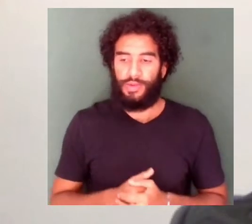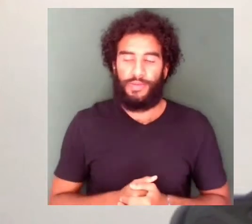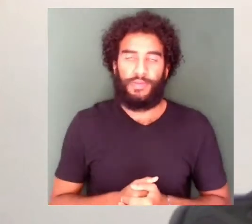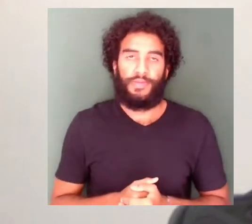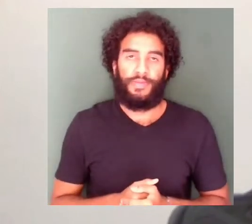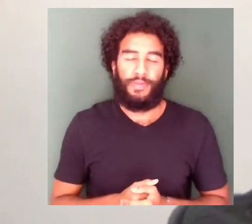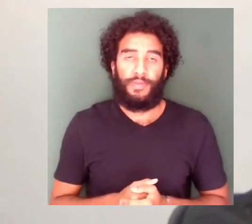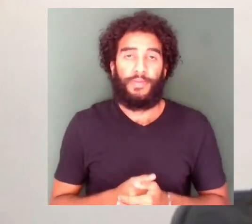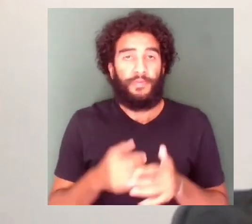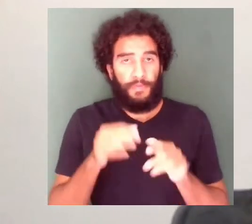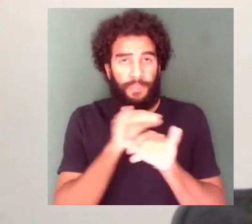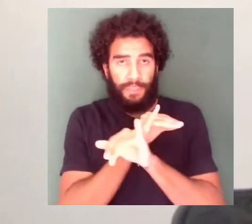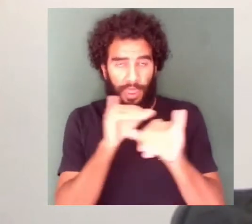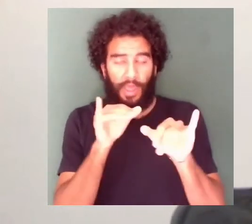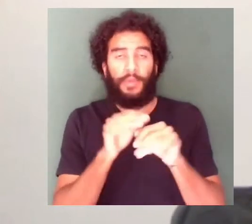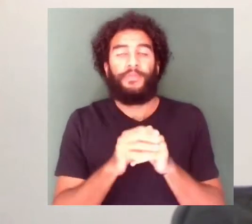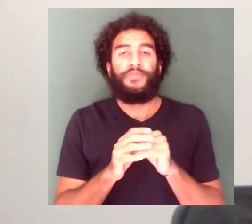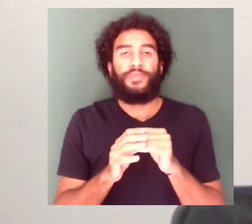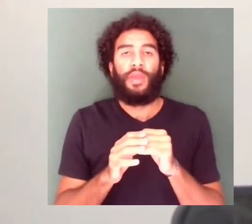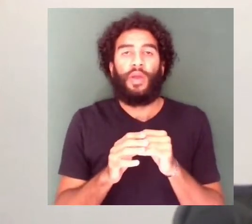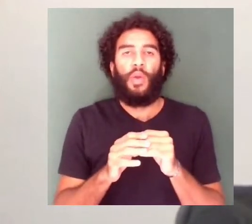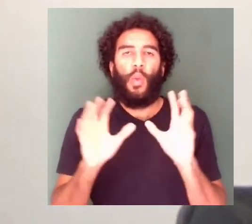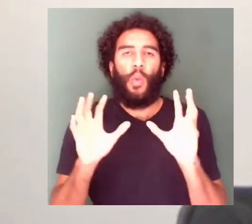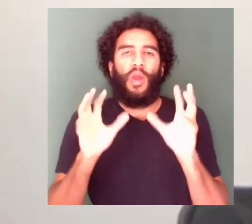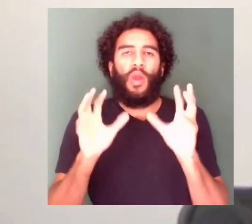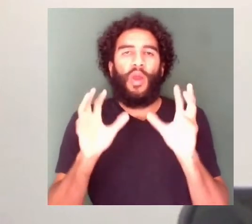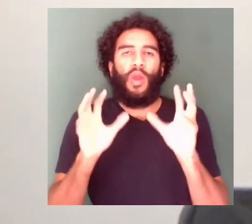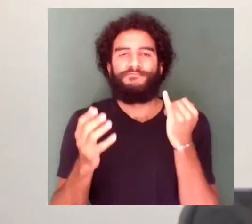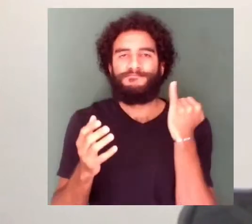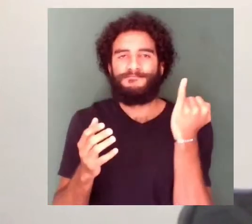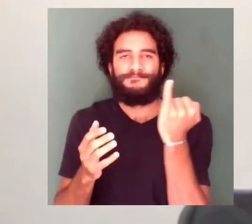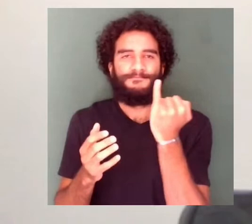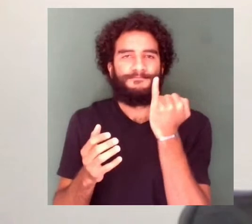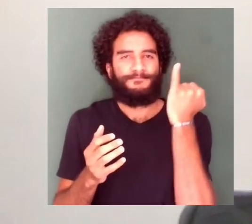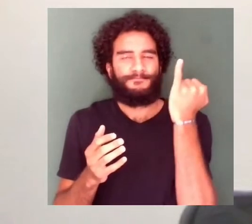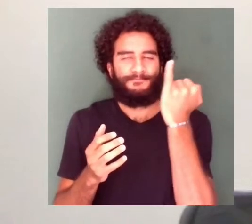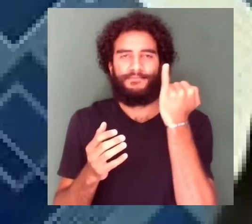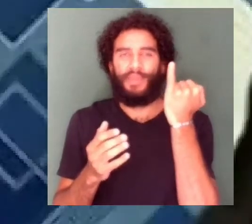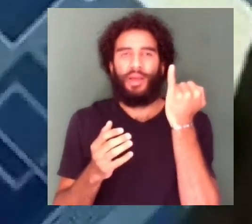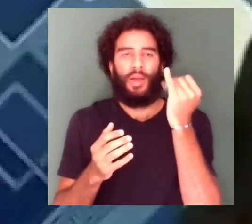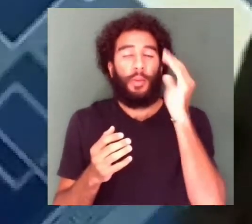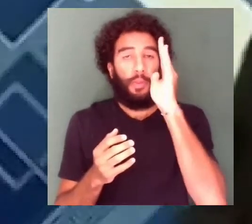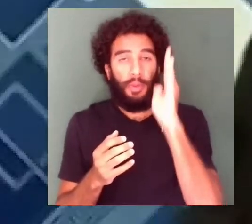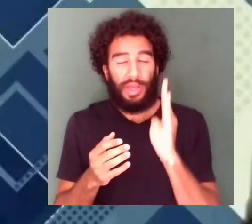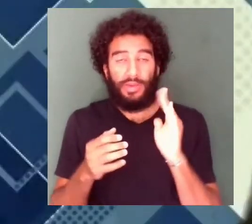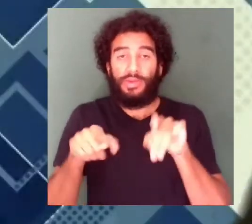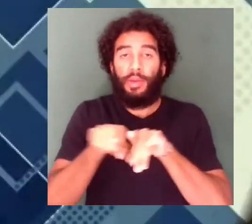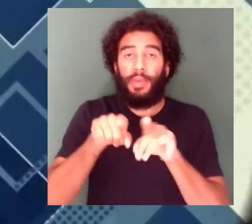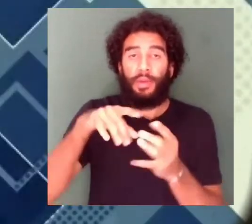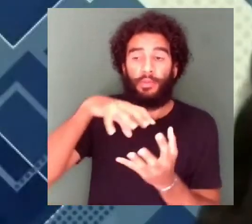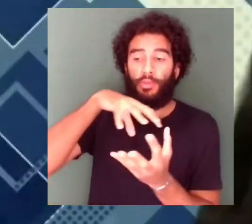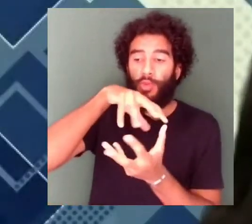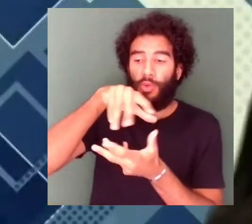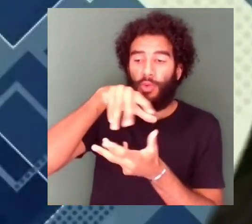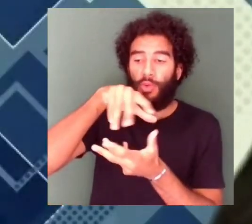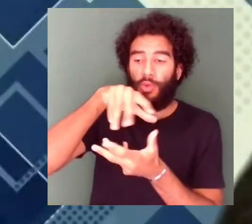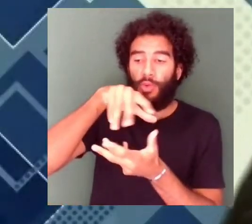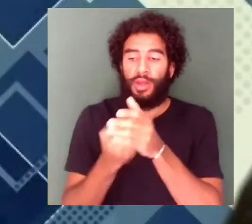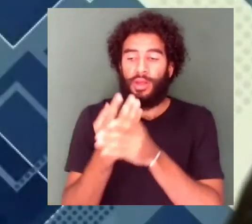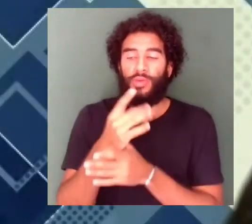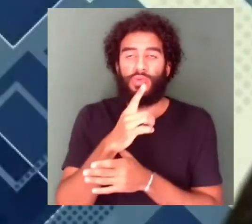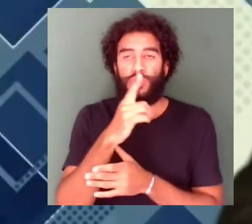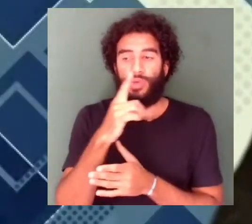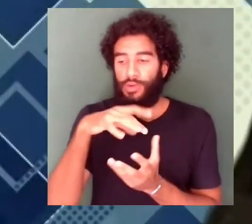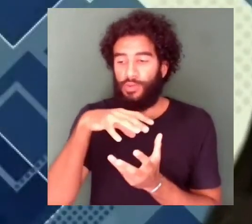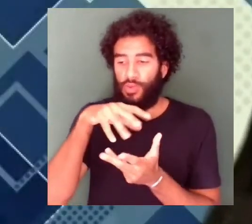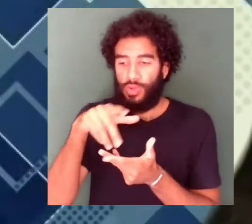the Ministry of Health, and I'd like to talk about the importance of this event for Brazil and for the world,